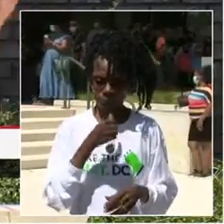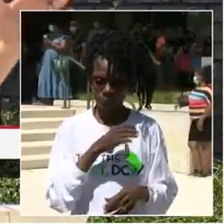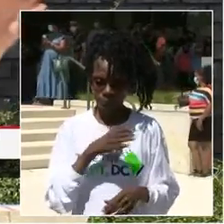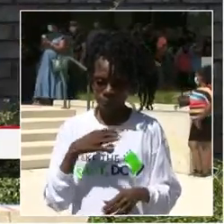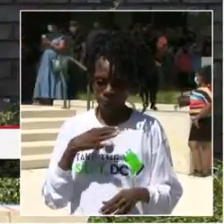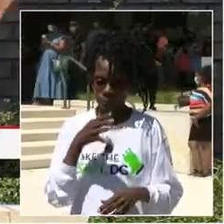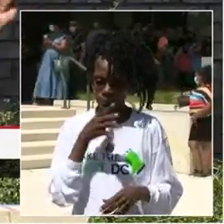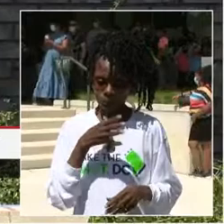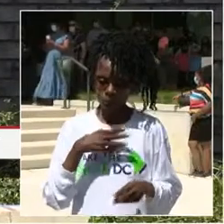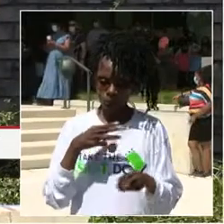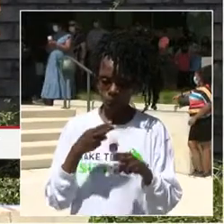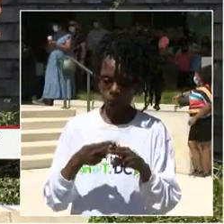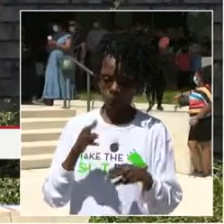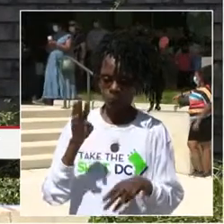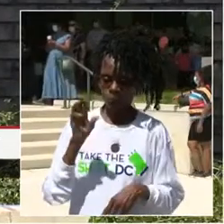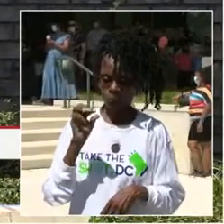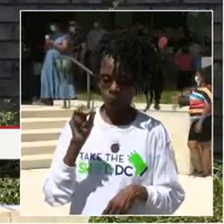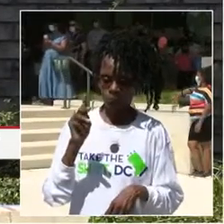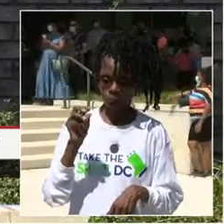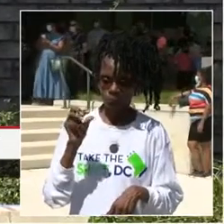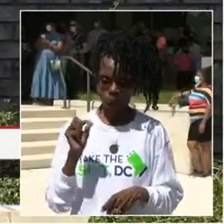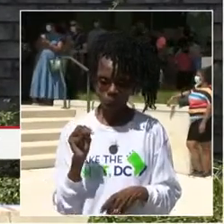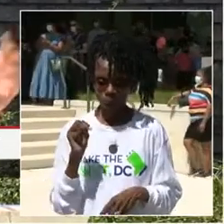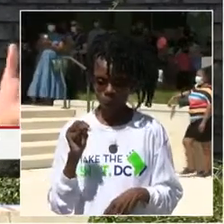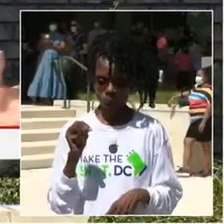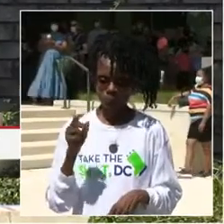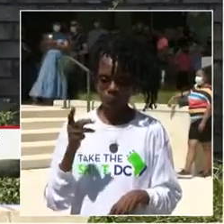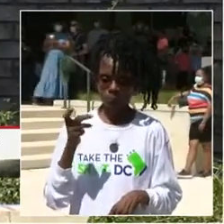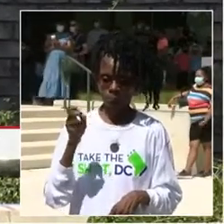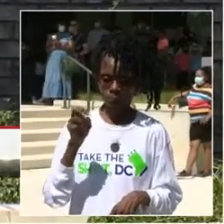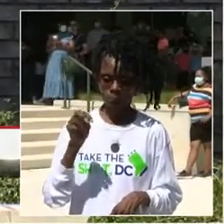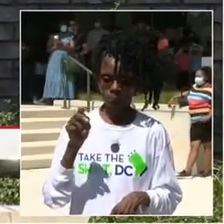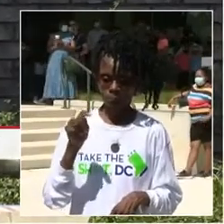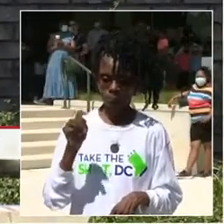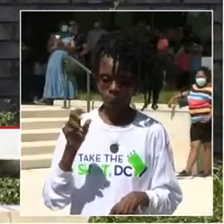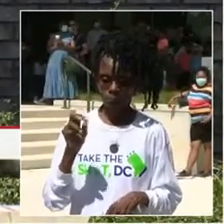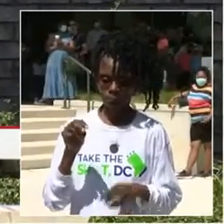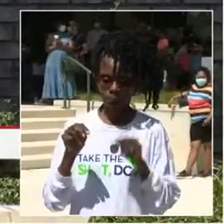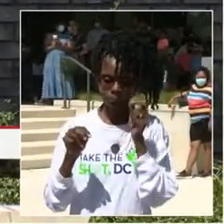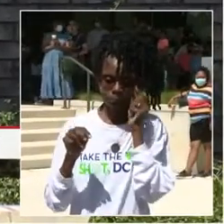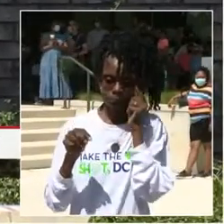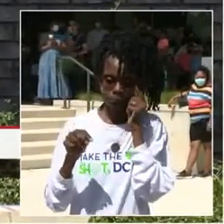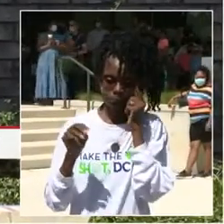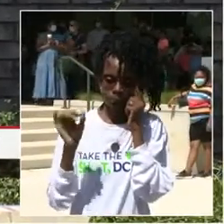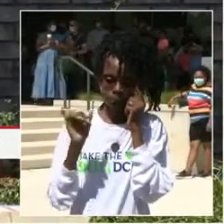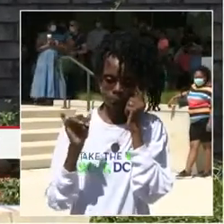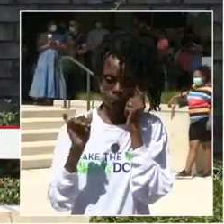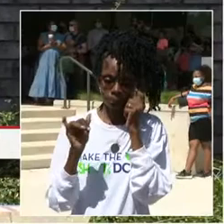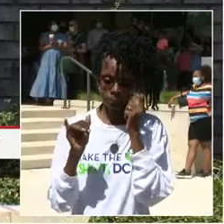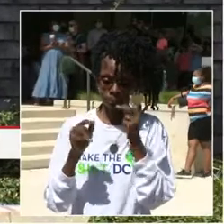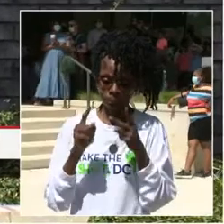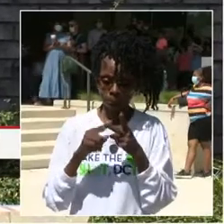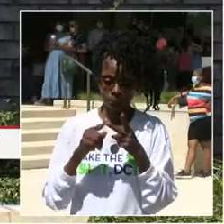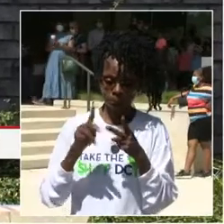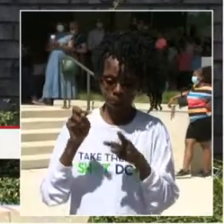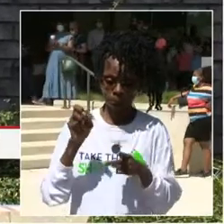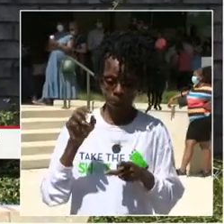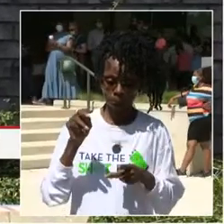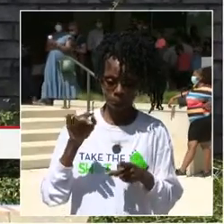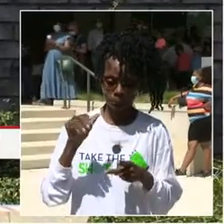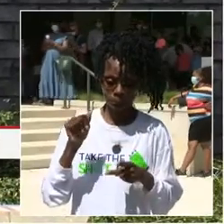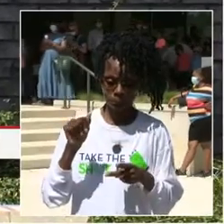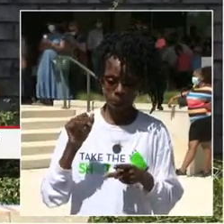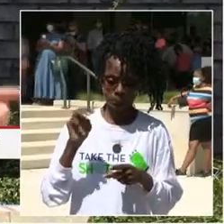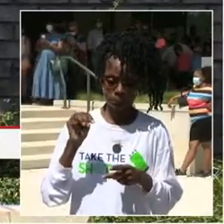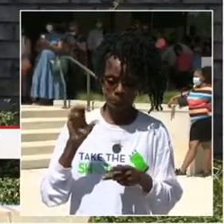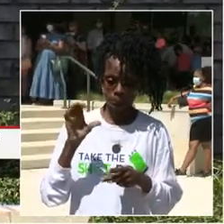6 and Ward 2 and Ward 5 come together. And we're also joined by my friend Kenyon McDuffie. Now, he feels so strongly about Banneker that